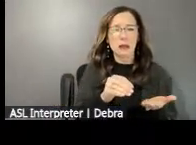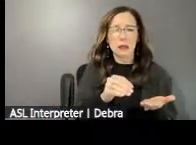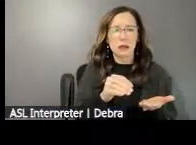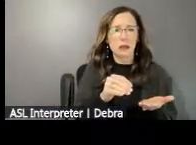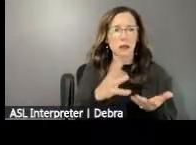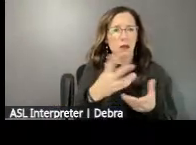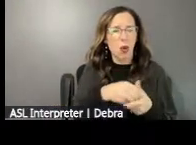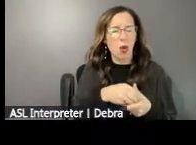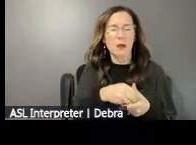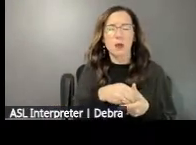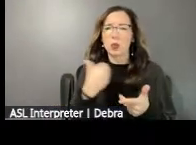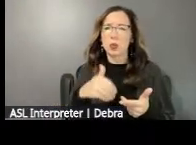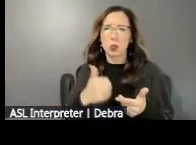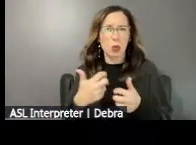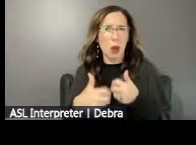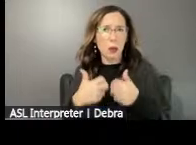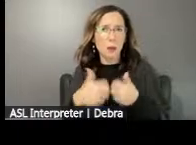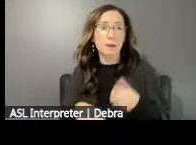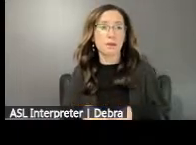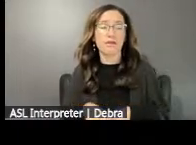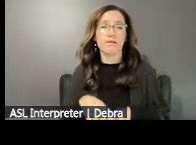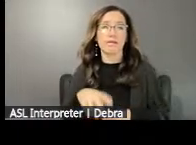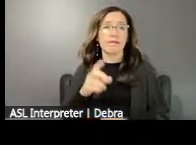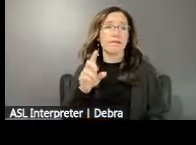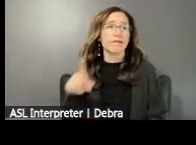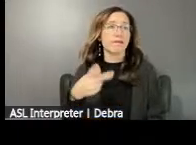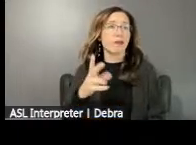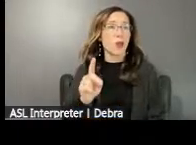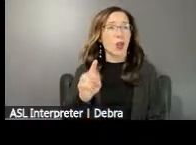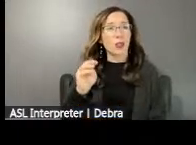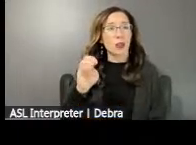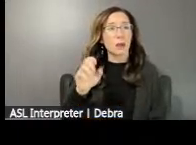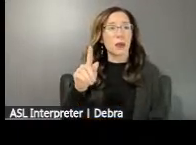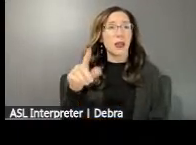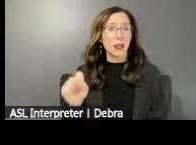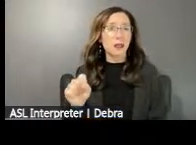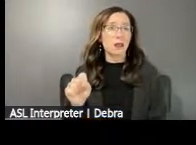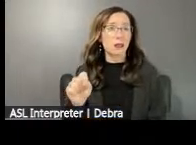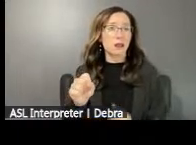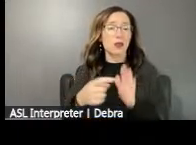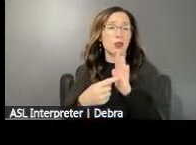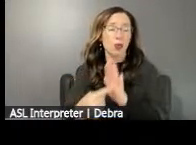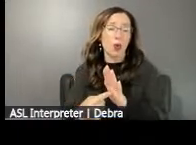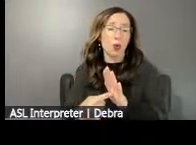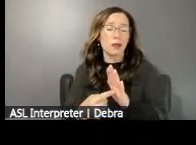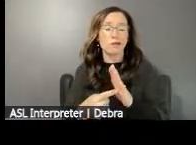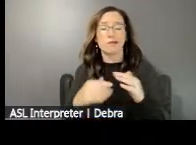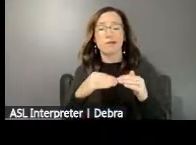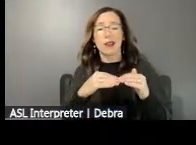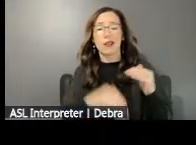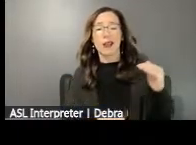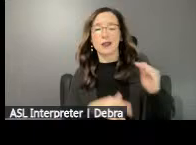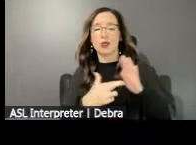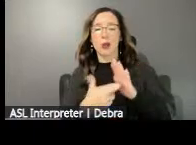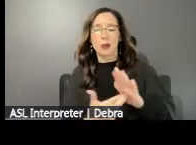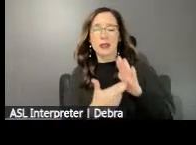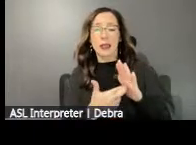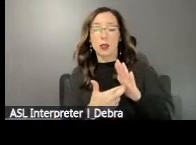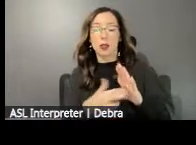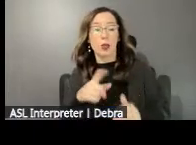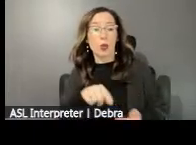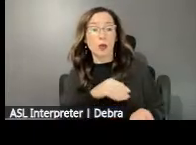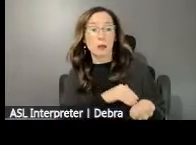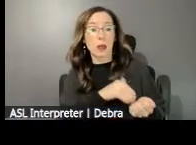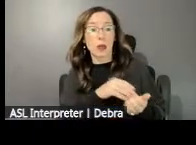also published many works about the representation or underrepresentation and barriers that medical students and